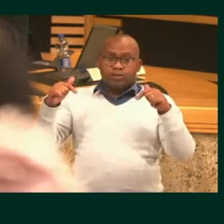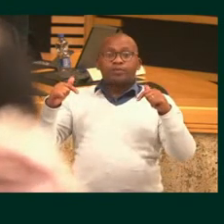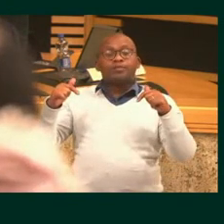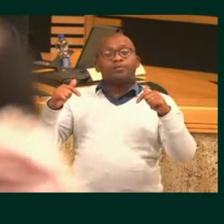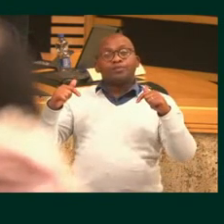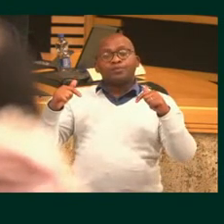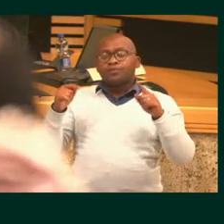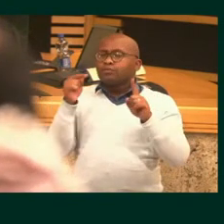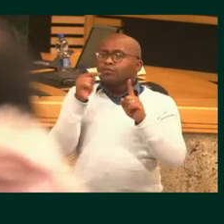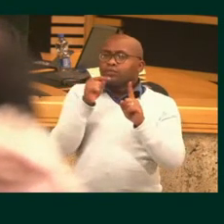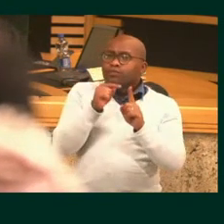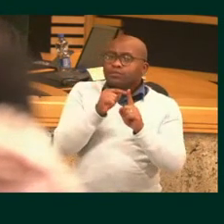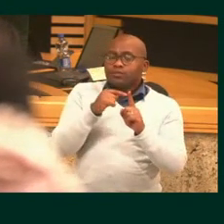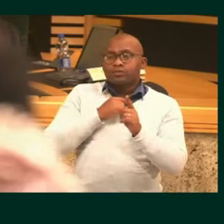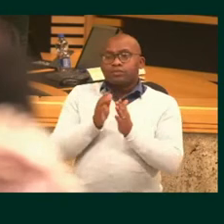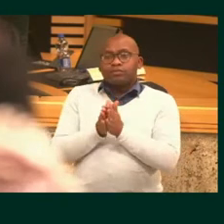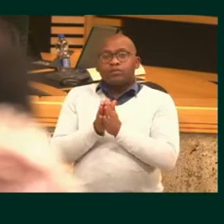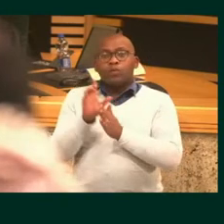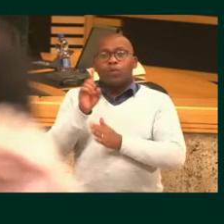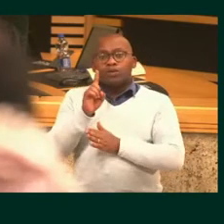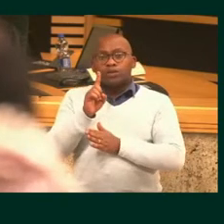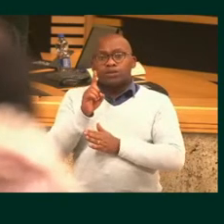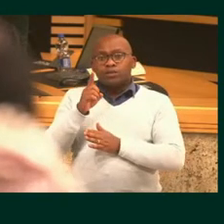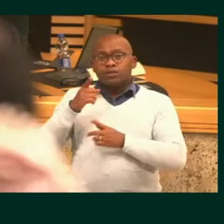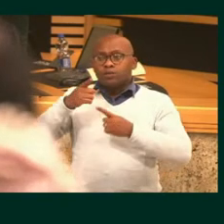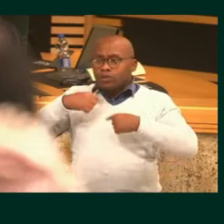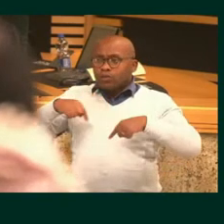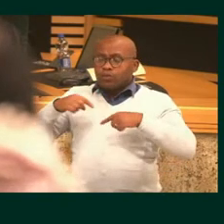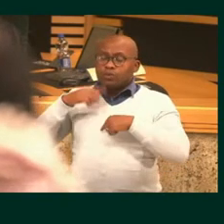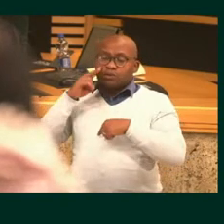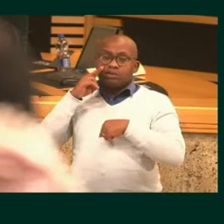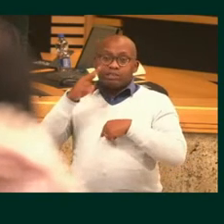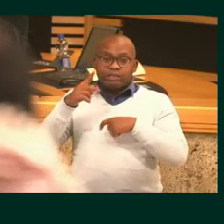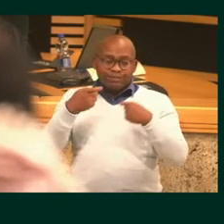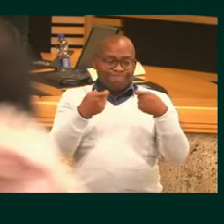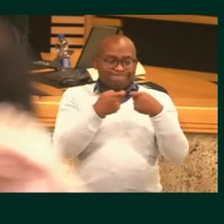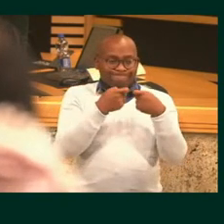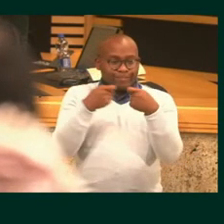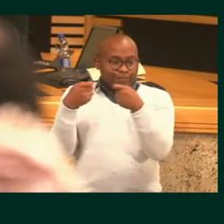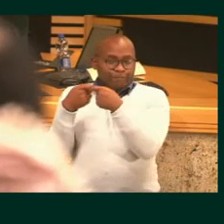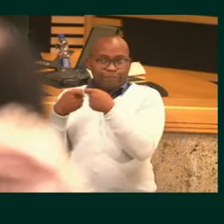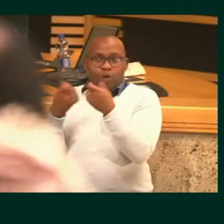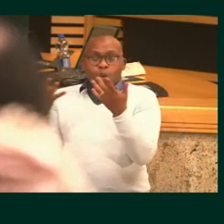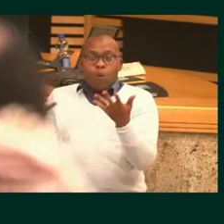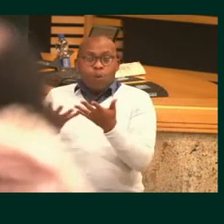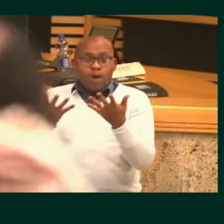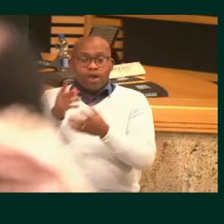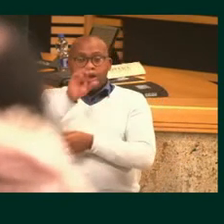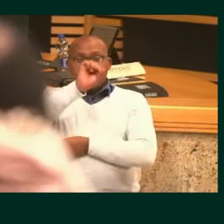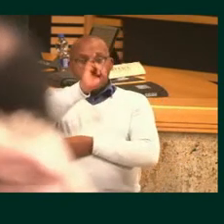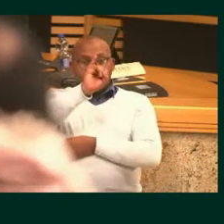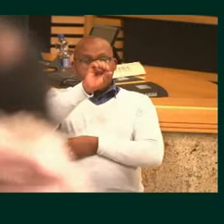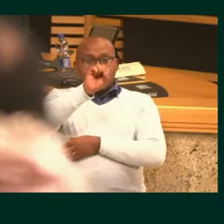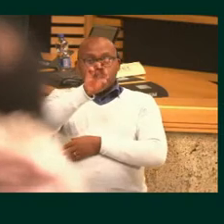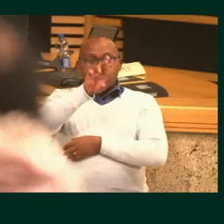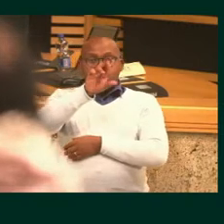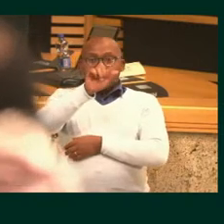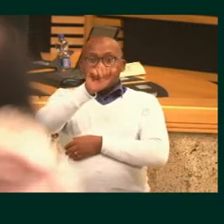house note the eruption of conflict between Israel and Hamas on the 7th of October